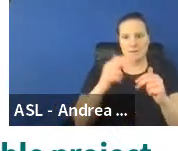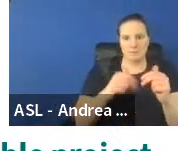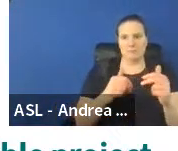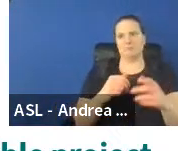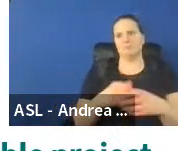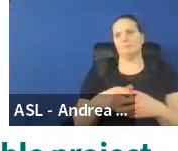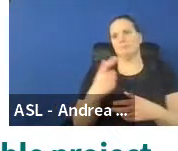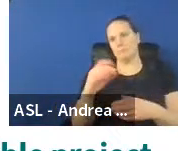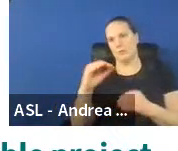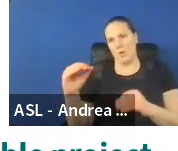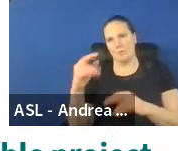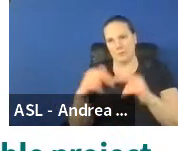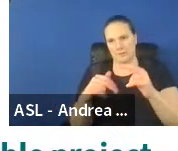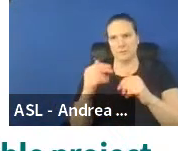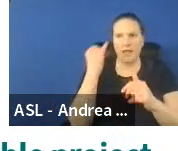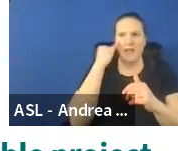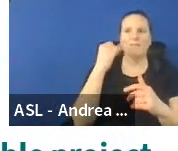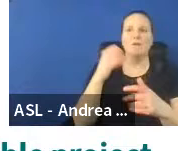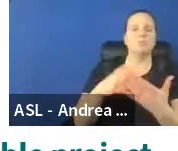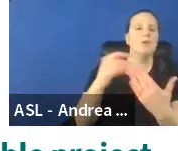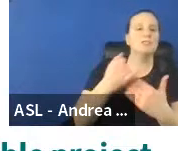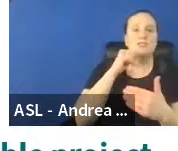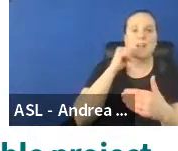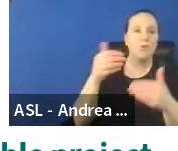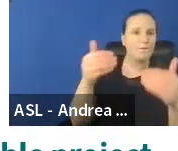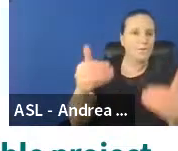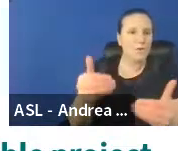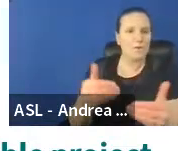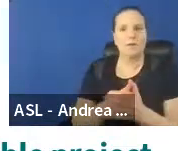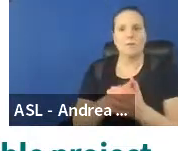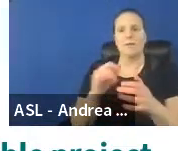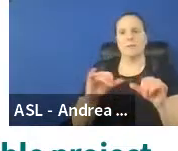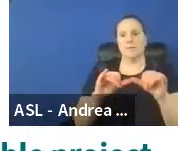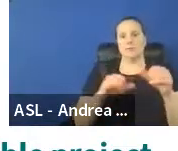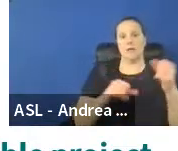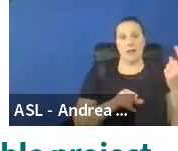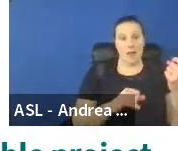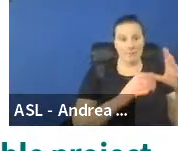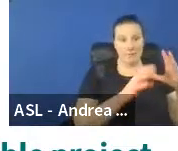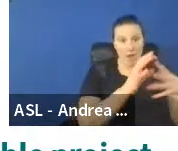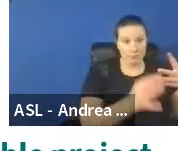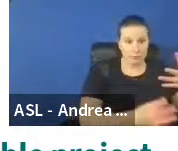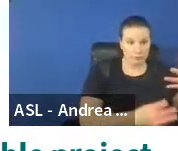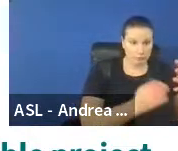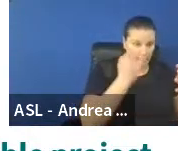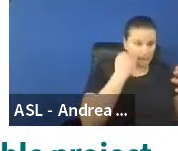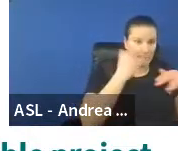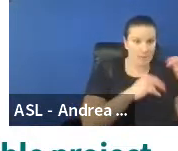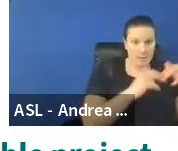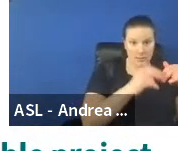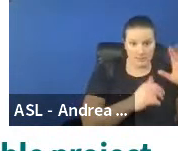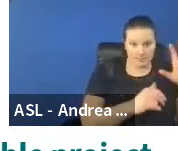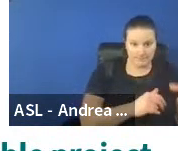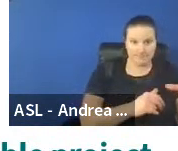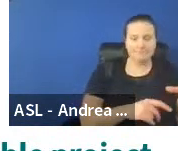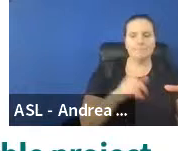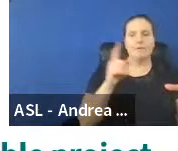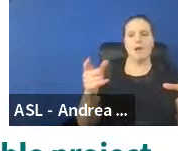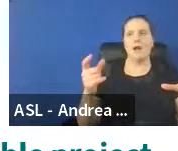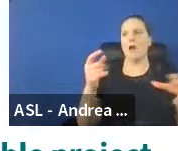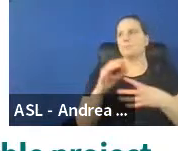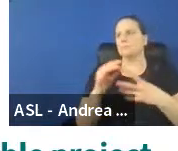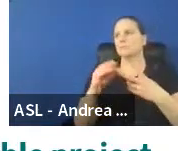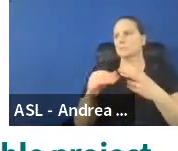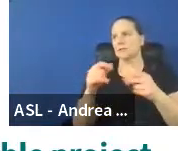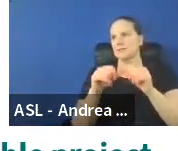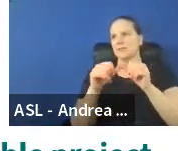move forward. So we need to be able to measure to that, to say these are the 11 options if we did build something, and then here's an option where we